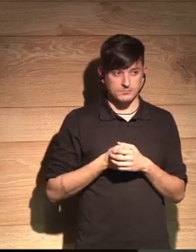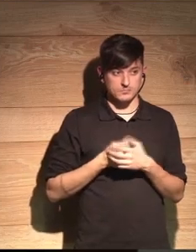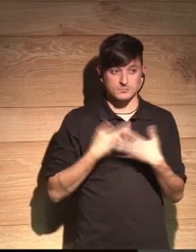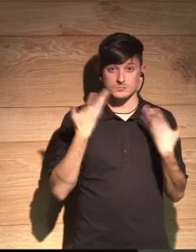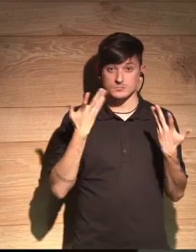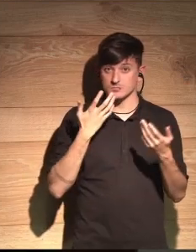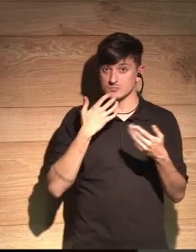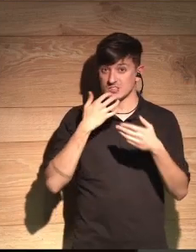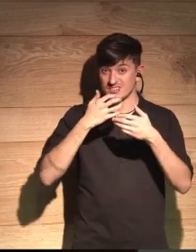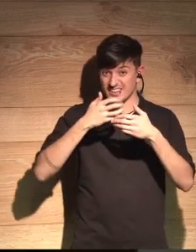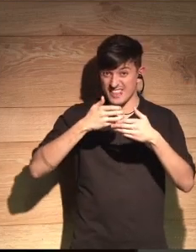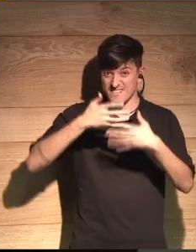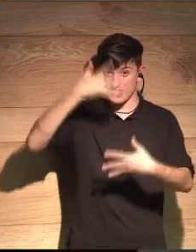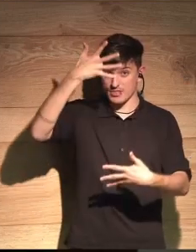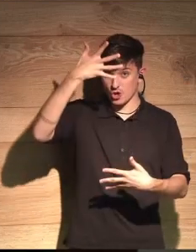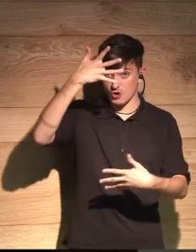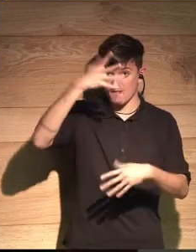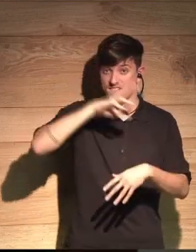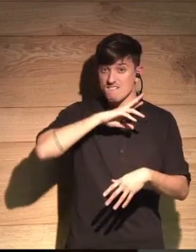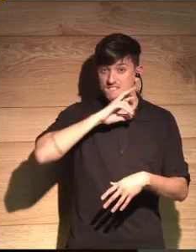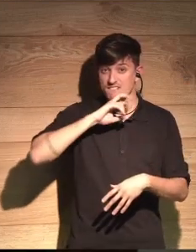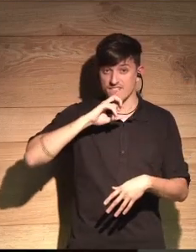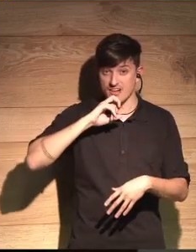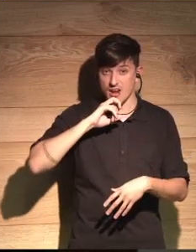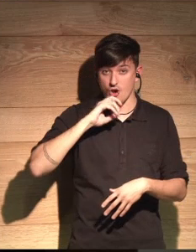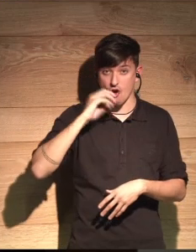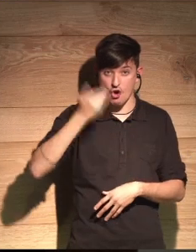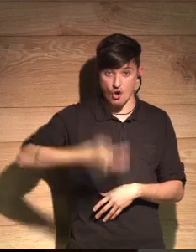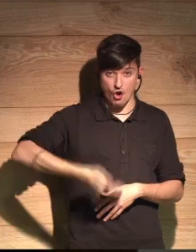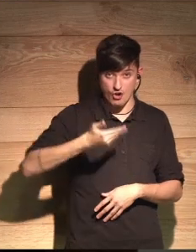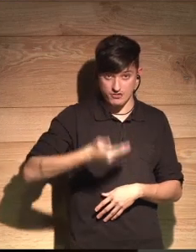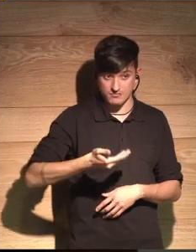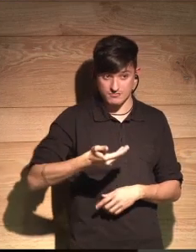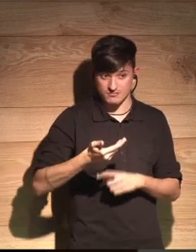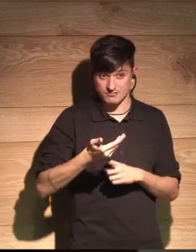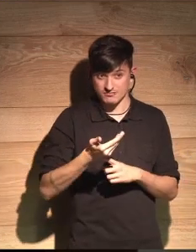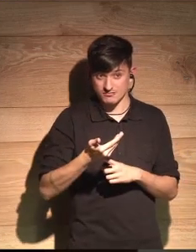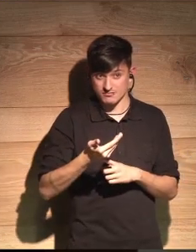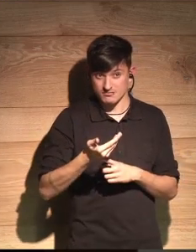this. The value of the building